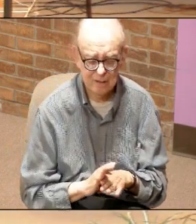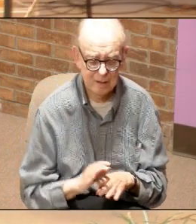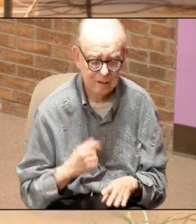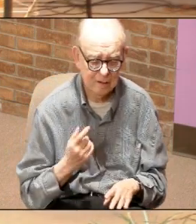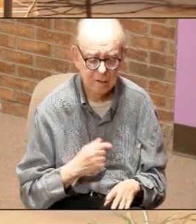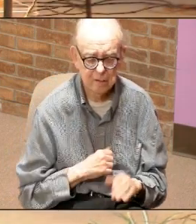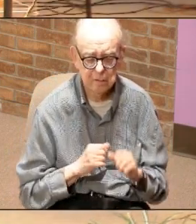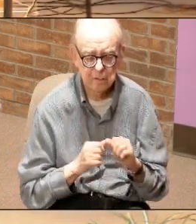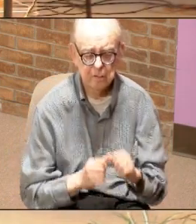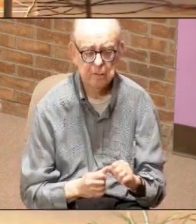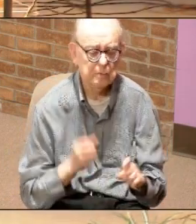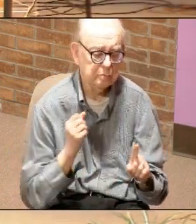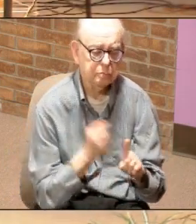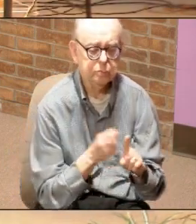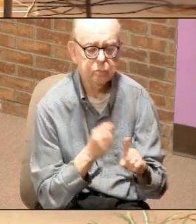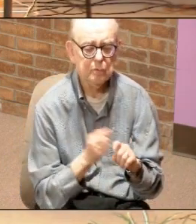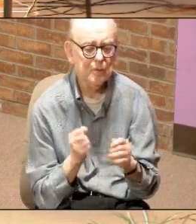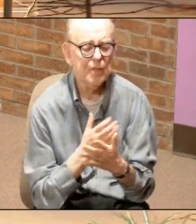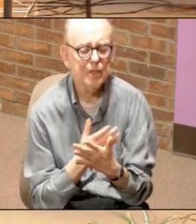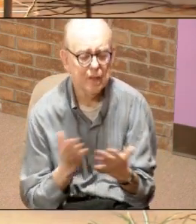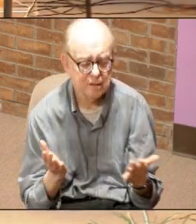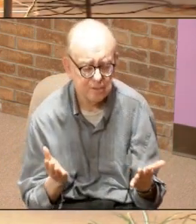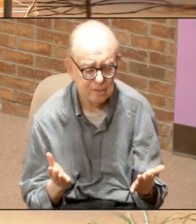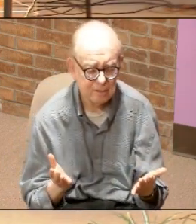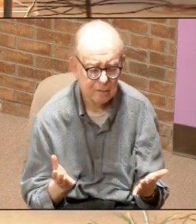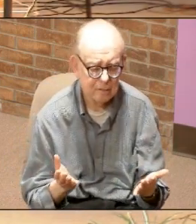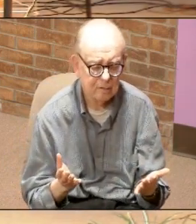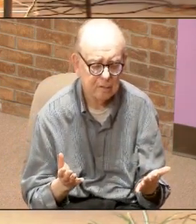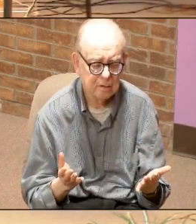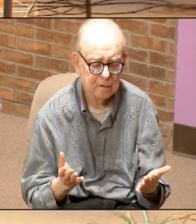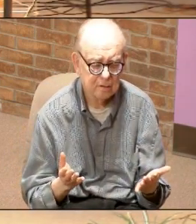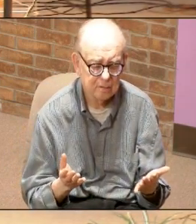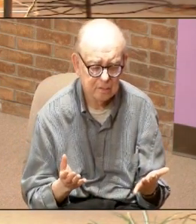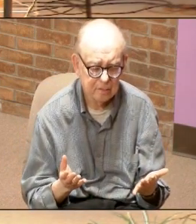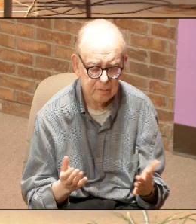We're being constantly bombarded with things.